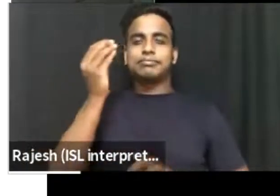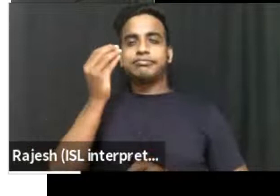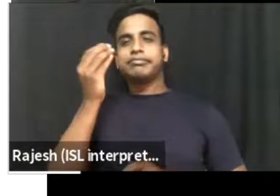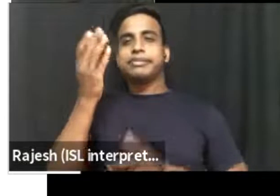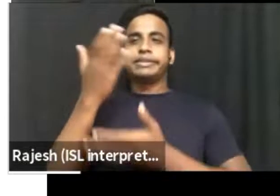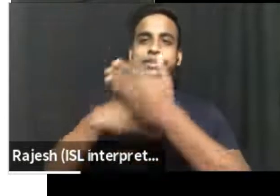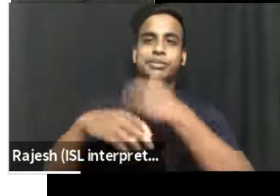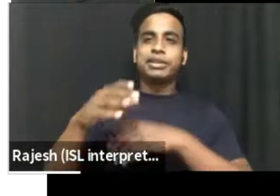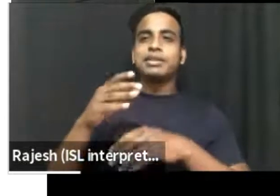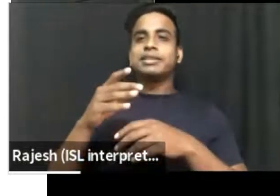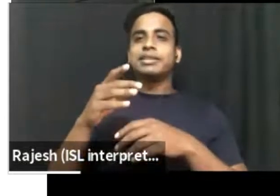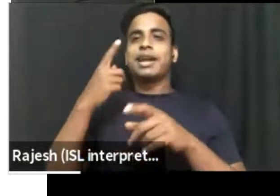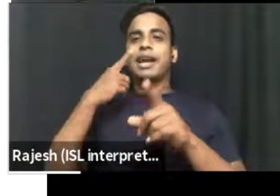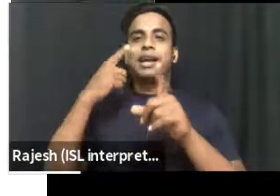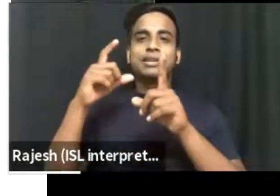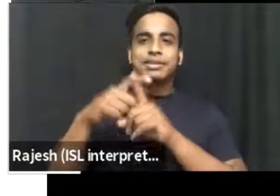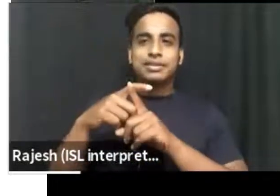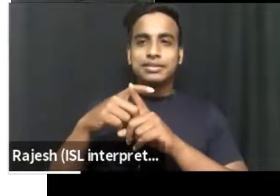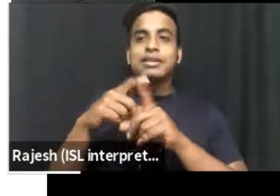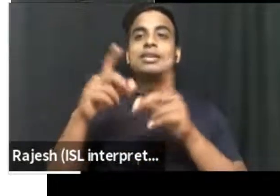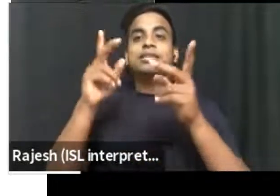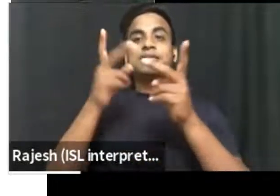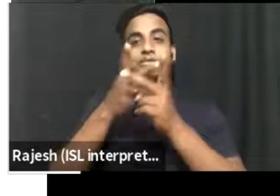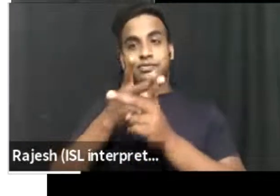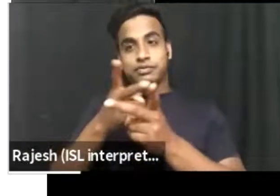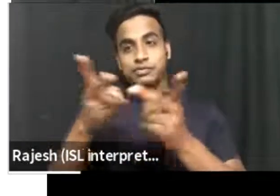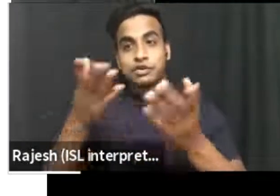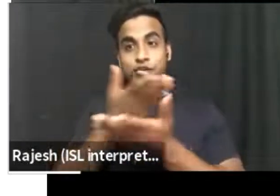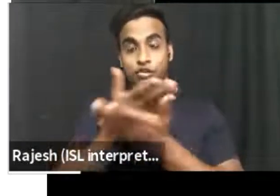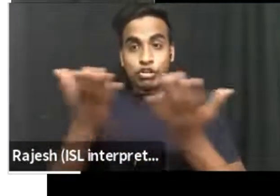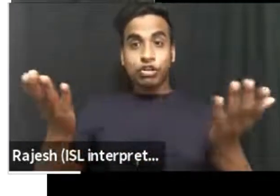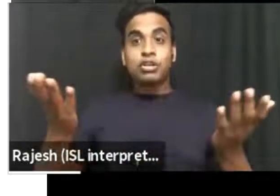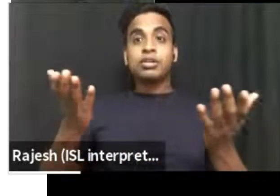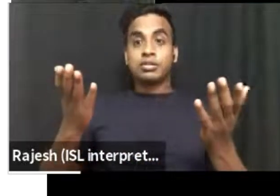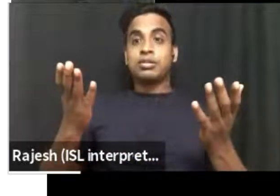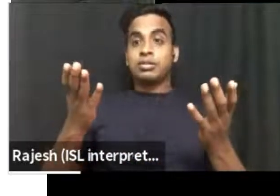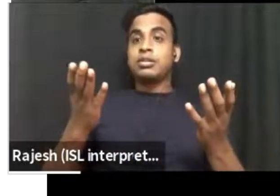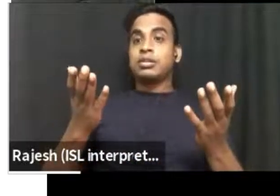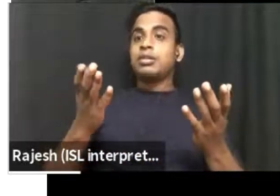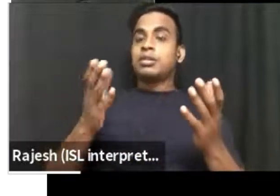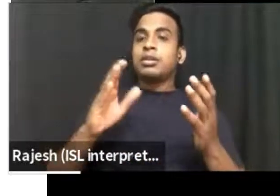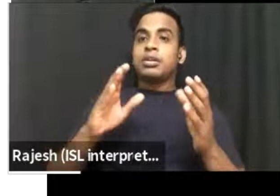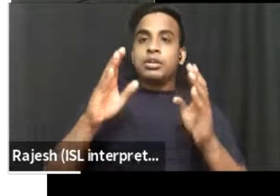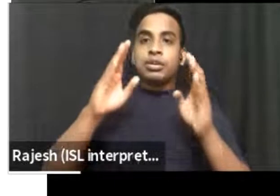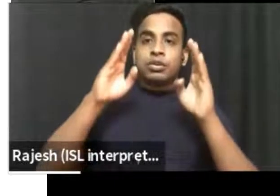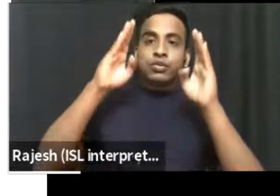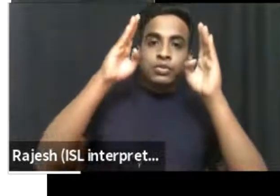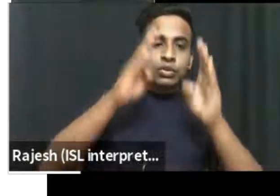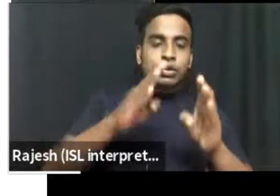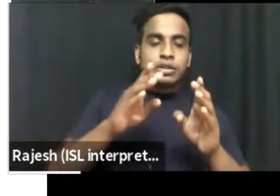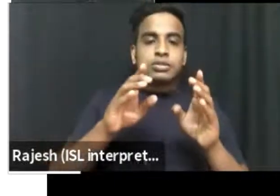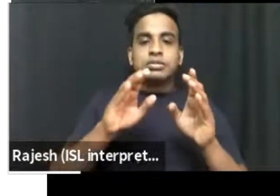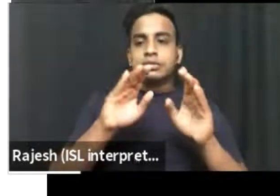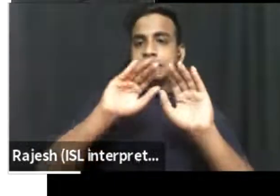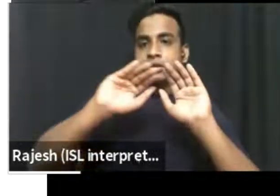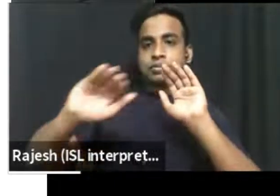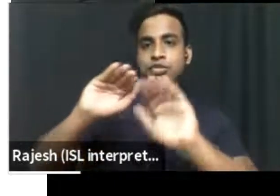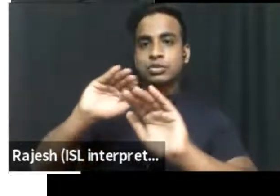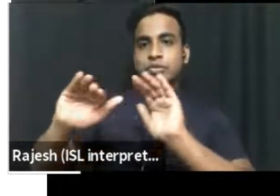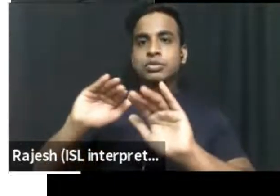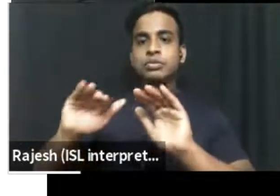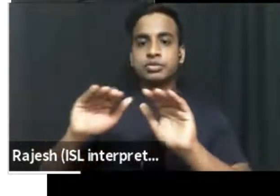So most of this are looking at the groups of people who will require that sort of attention at the home level. CBR